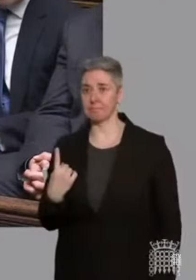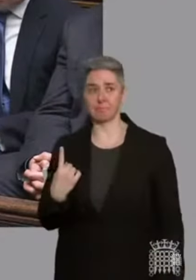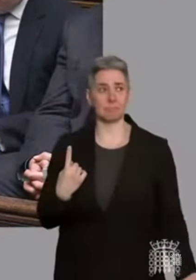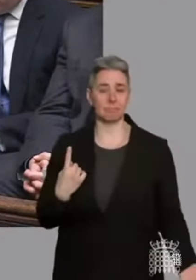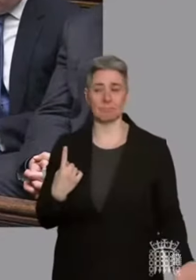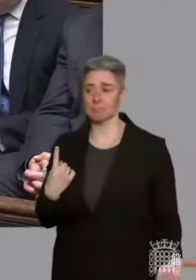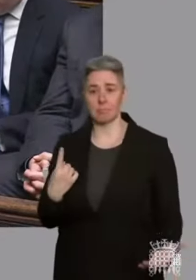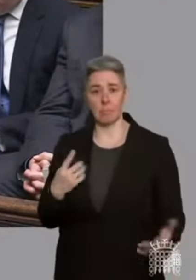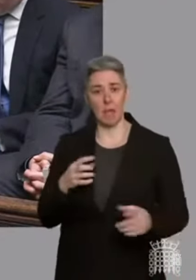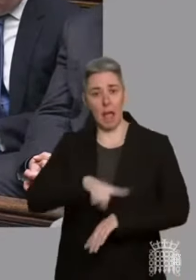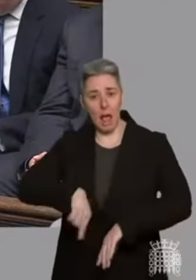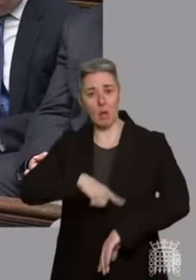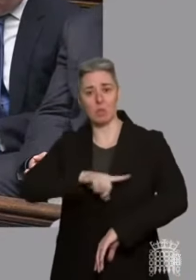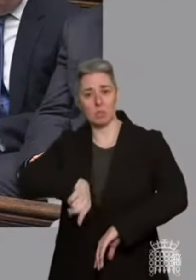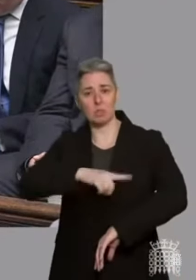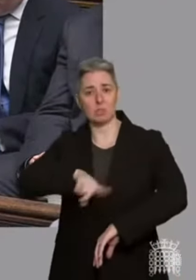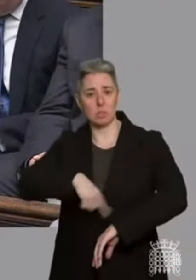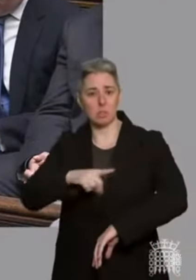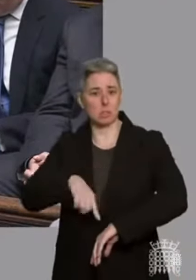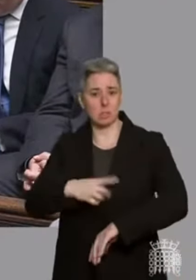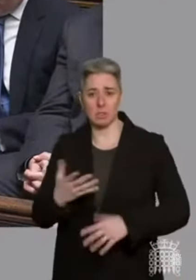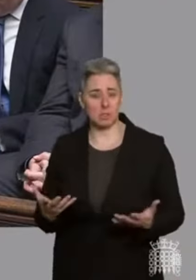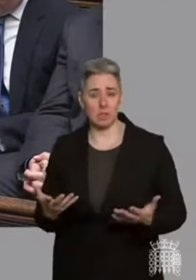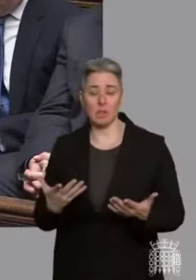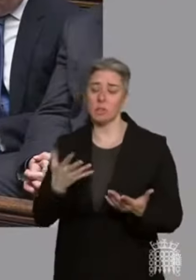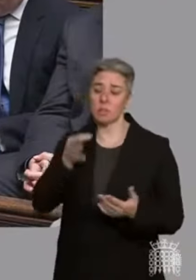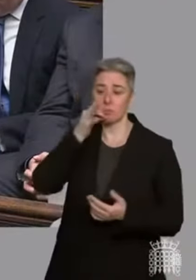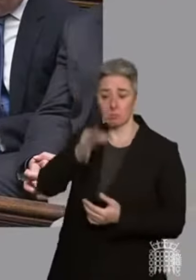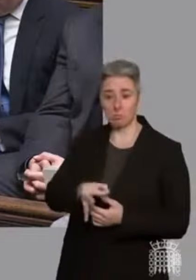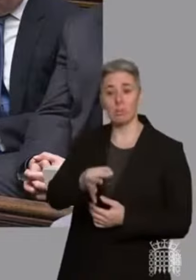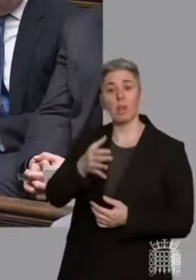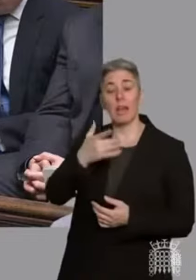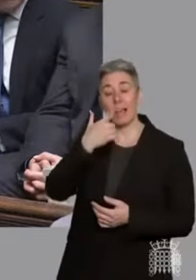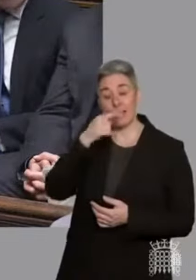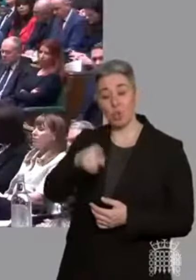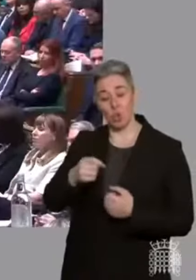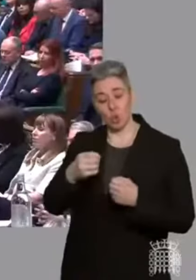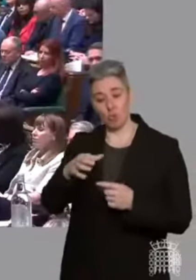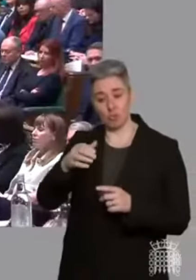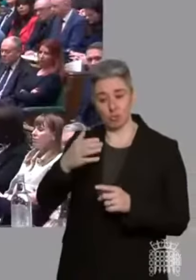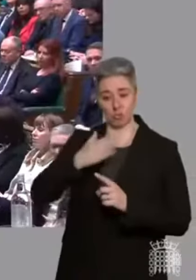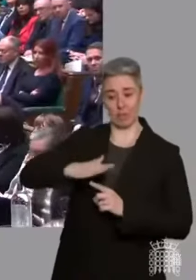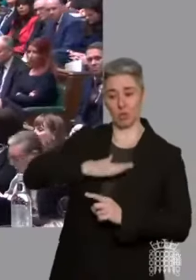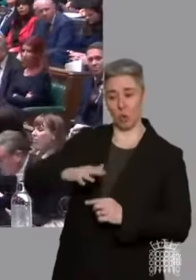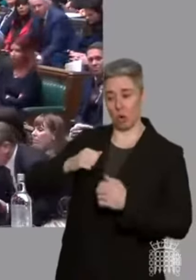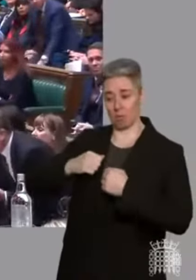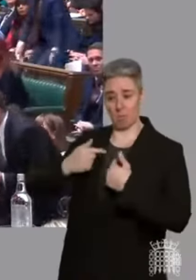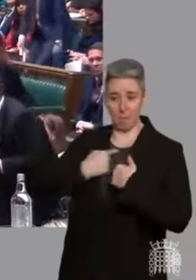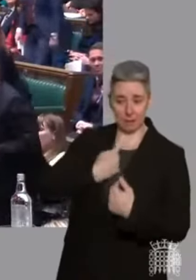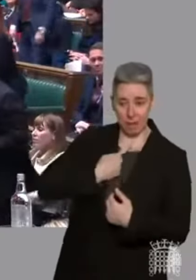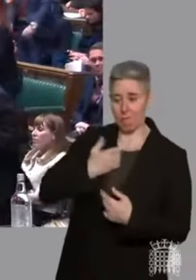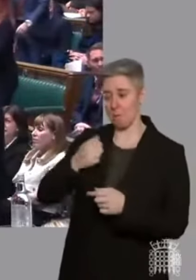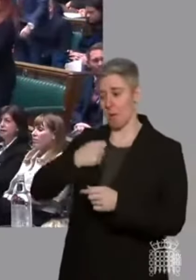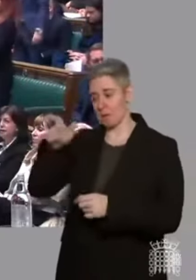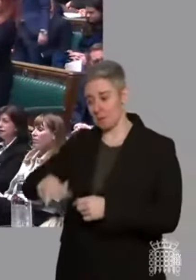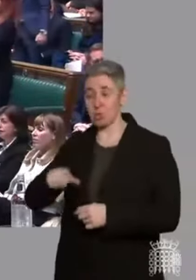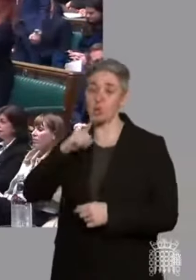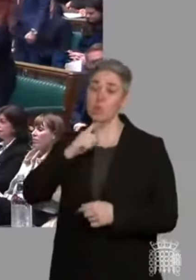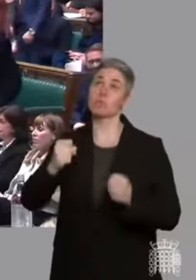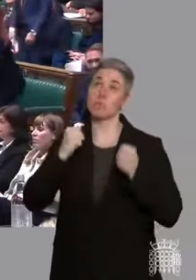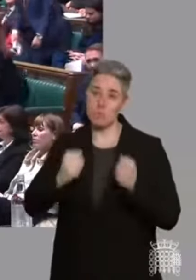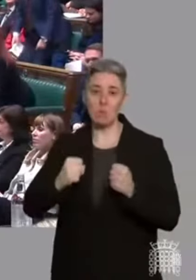government is committed to building reliable railways after 14 years of Tory chaos? Well, my honourable friend